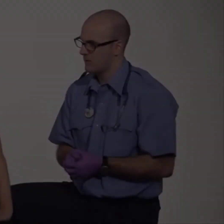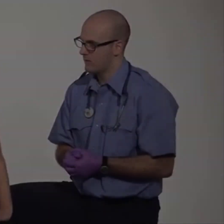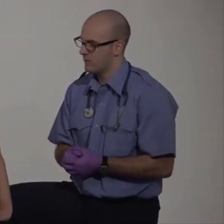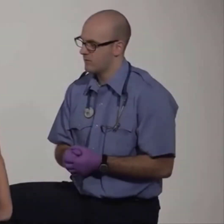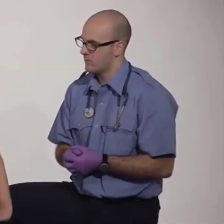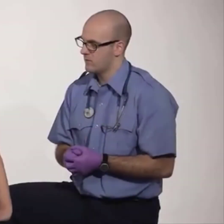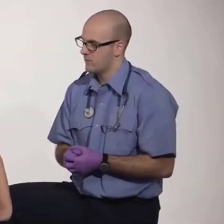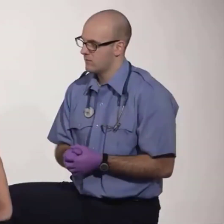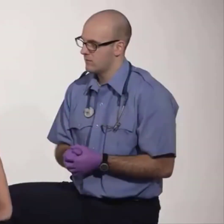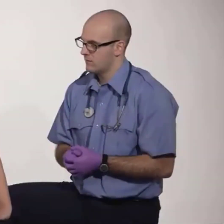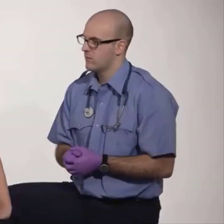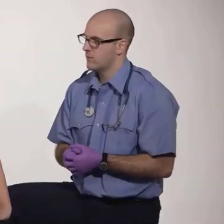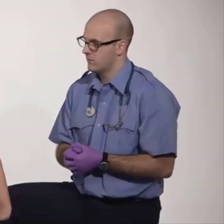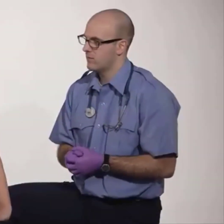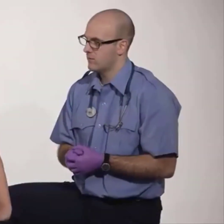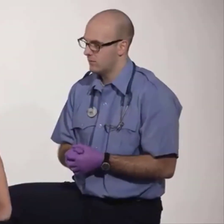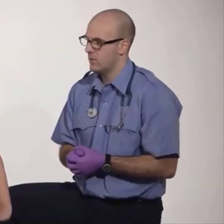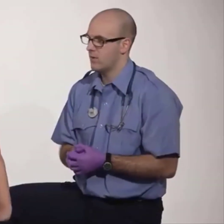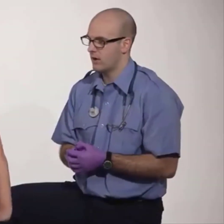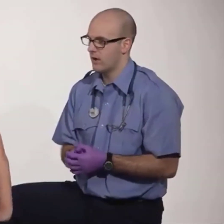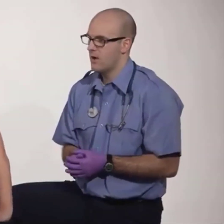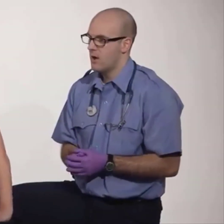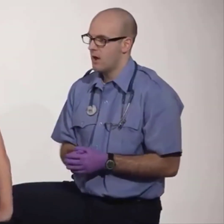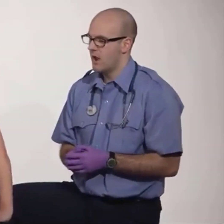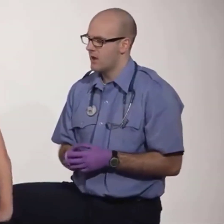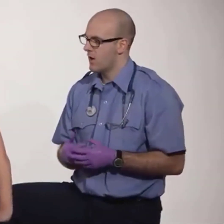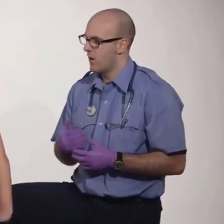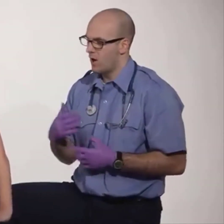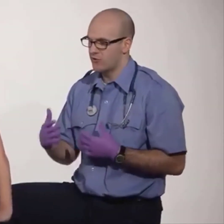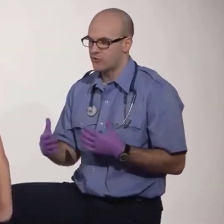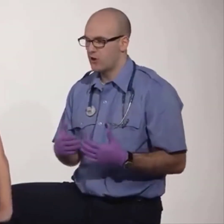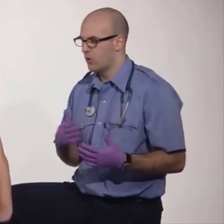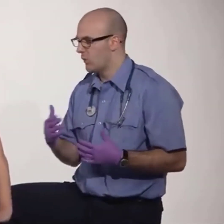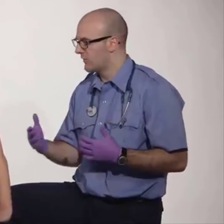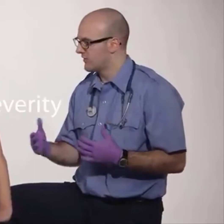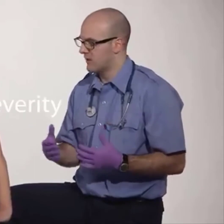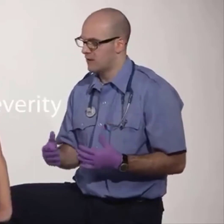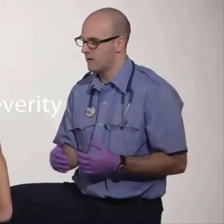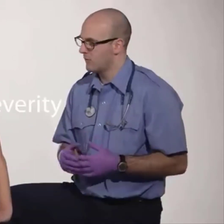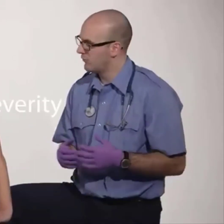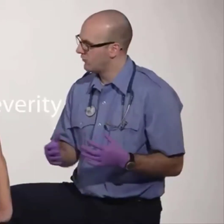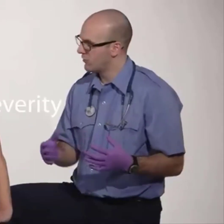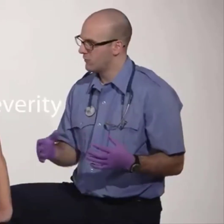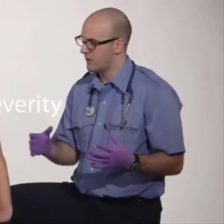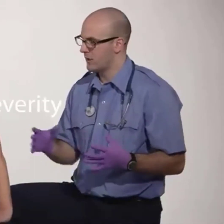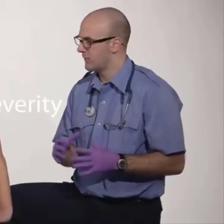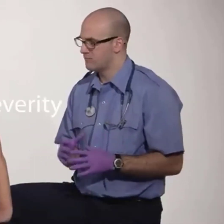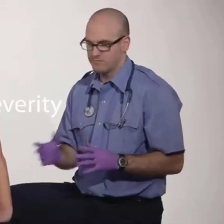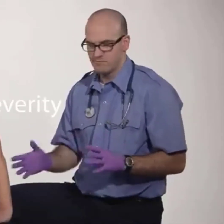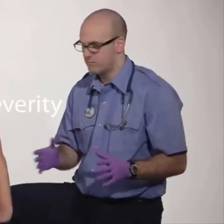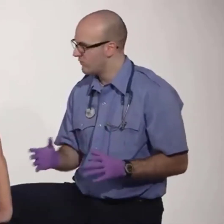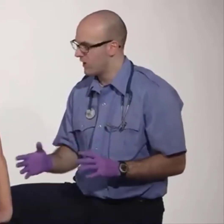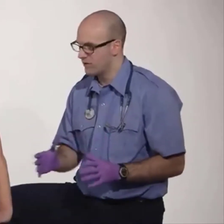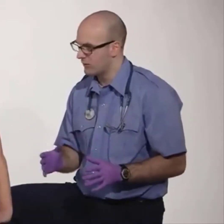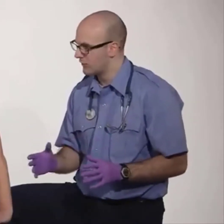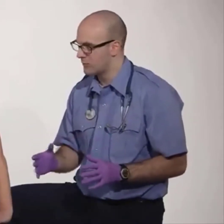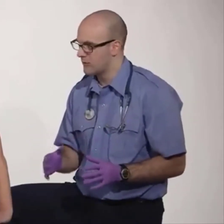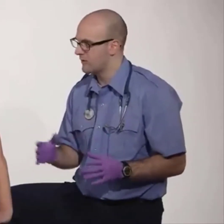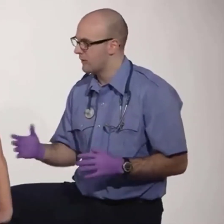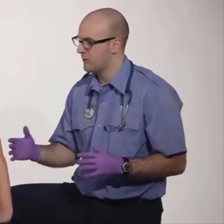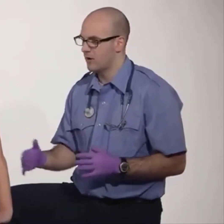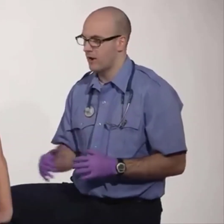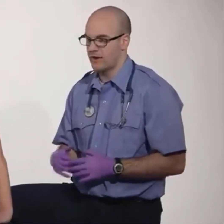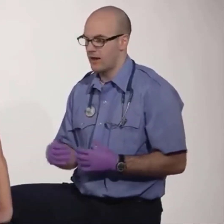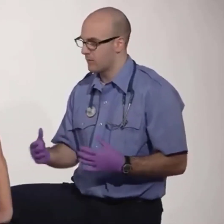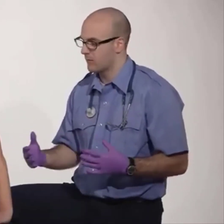Yeah, it just feels really tight in my chest. Okay. And on a scale of 1 to 10, 0 being not difficult to